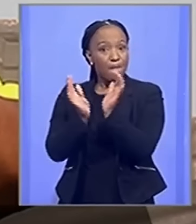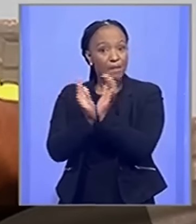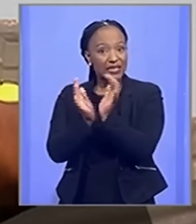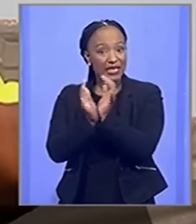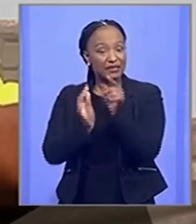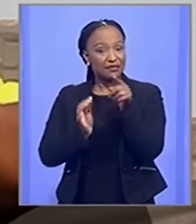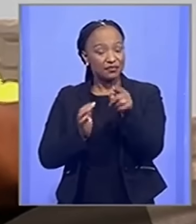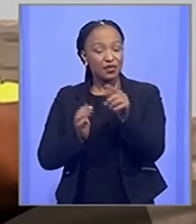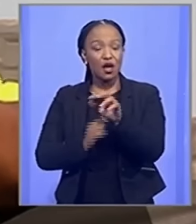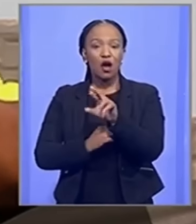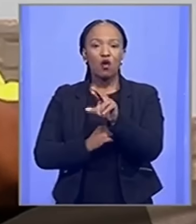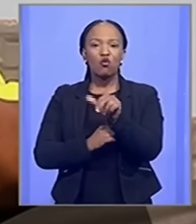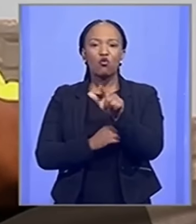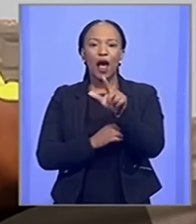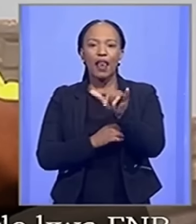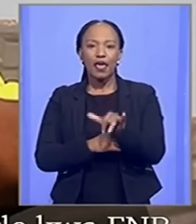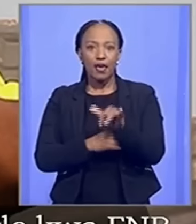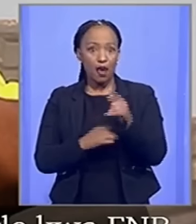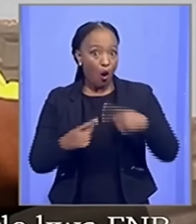Going to the rally tomorrow.